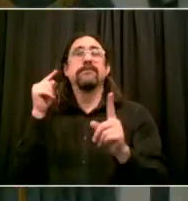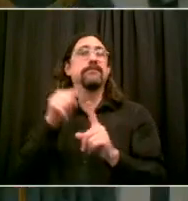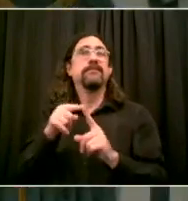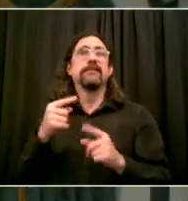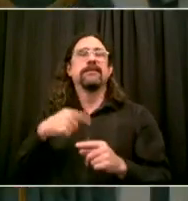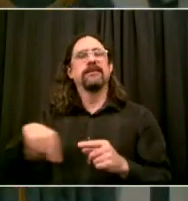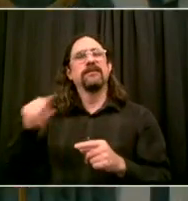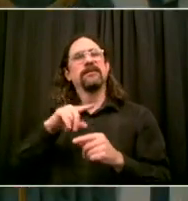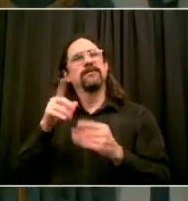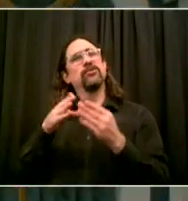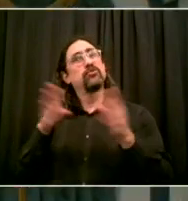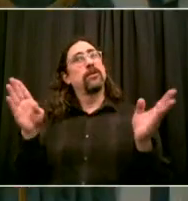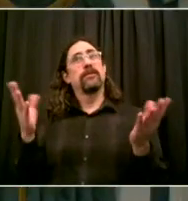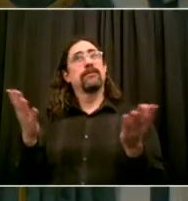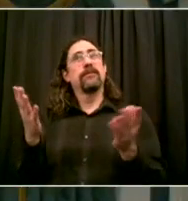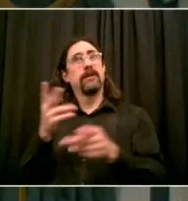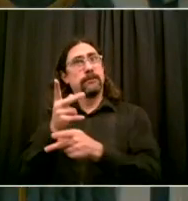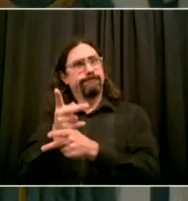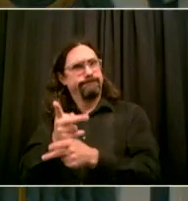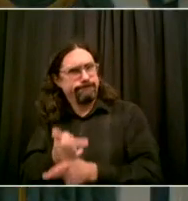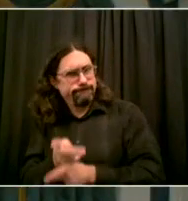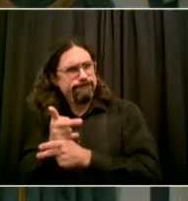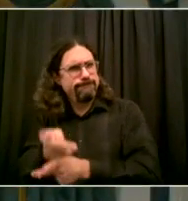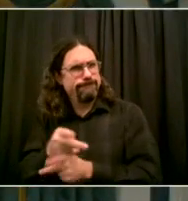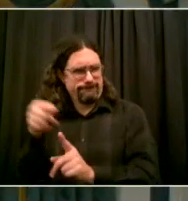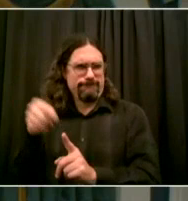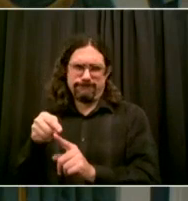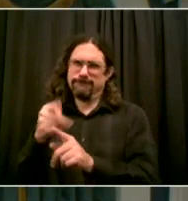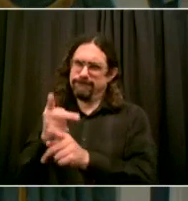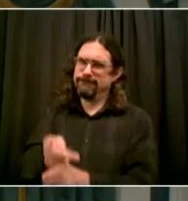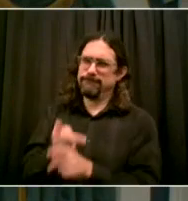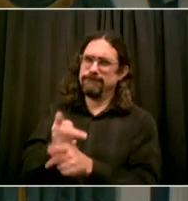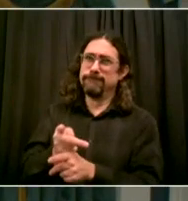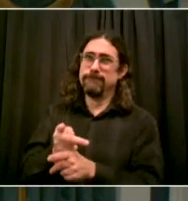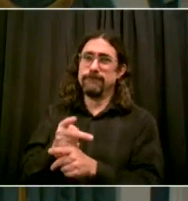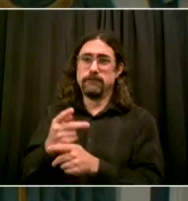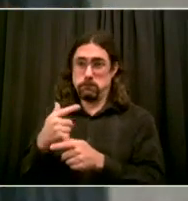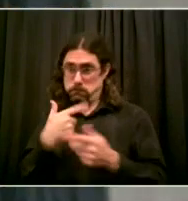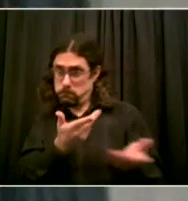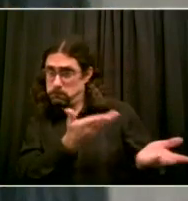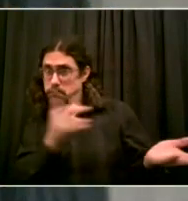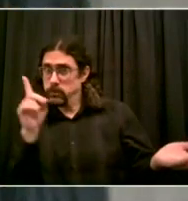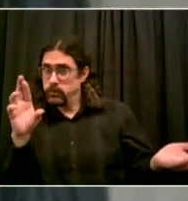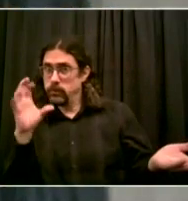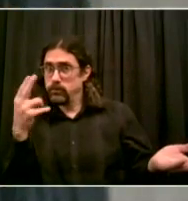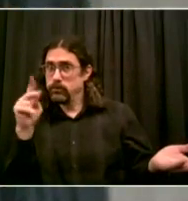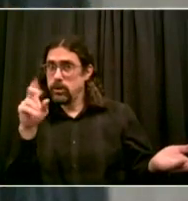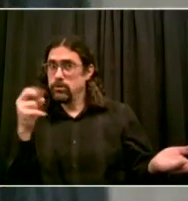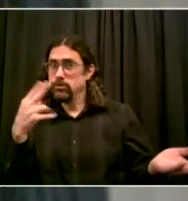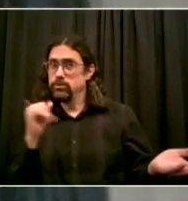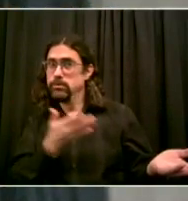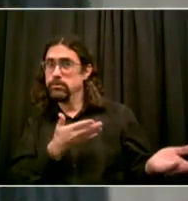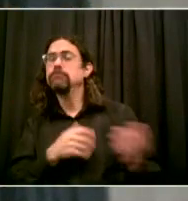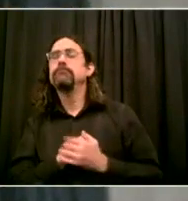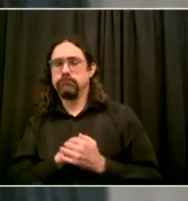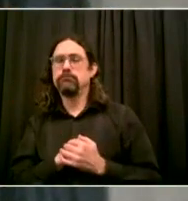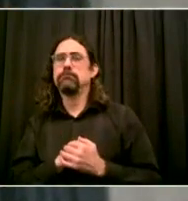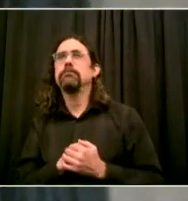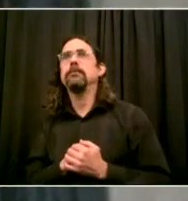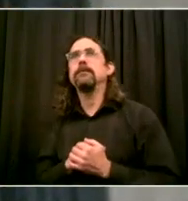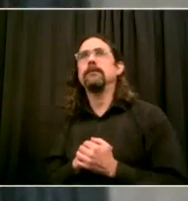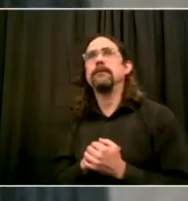sir. Just to add briefly to that, that's exactly right. We have to look at all places